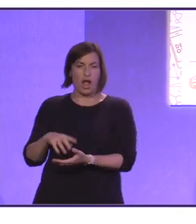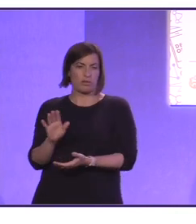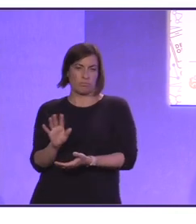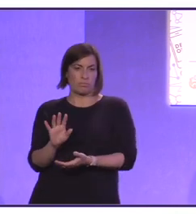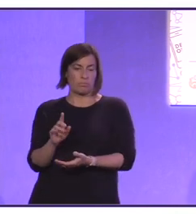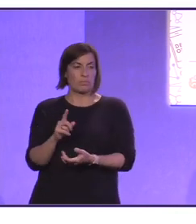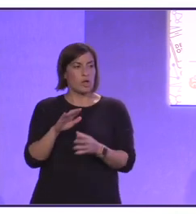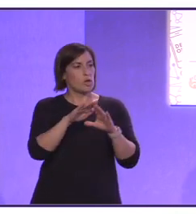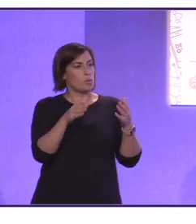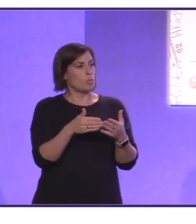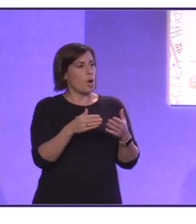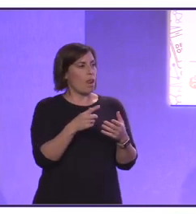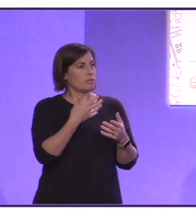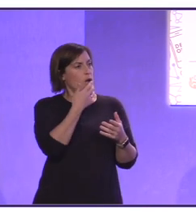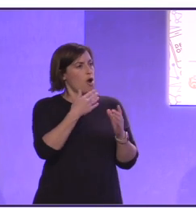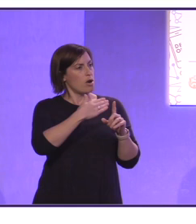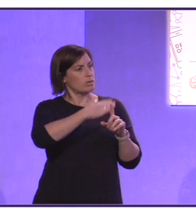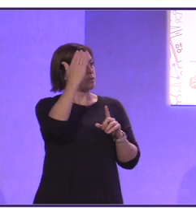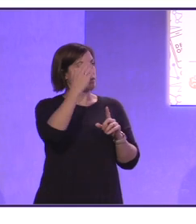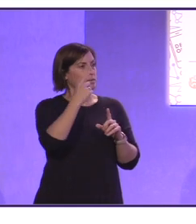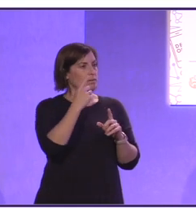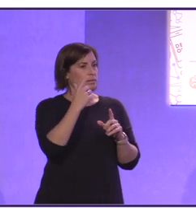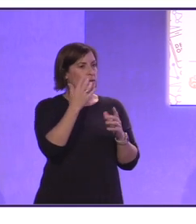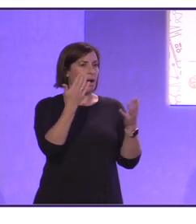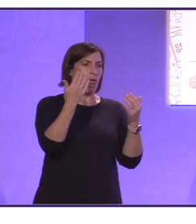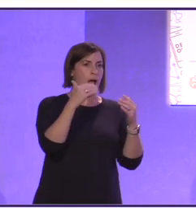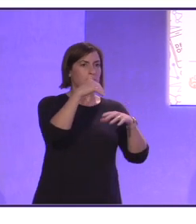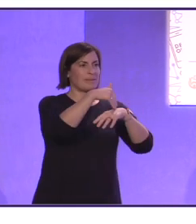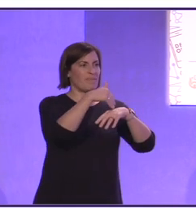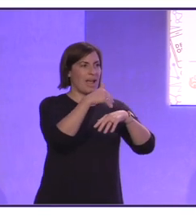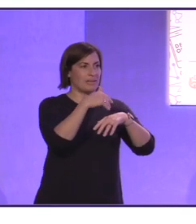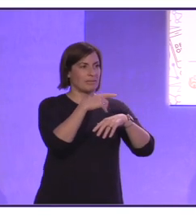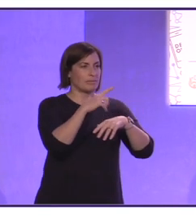hotter. We'll see about that.